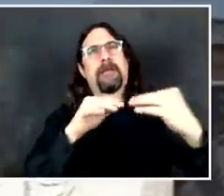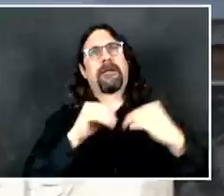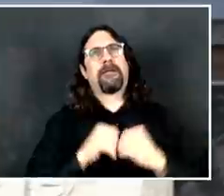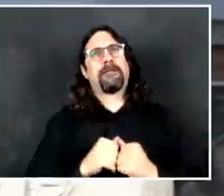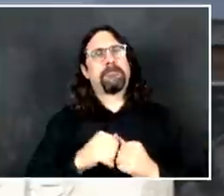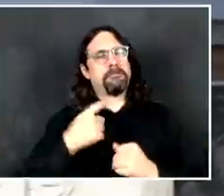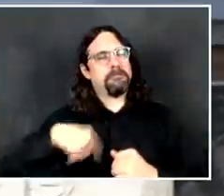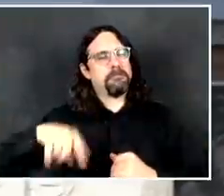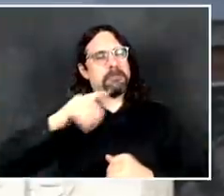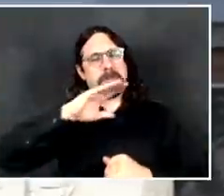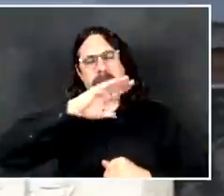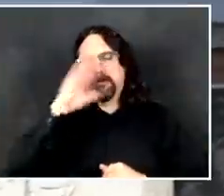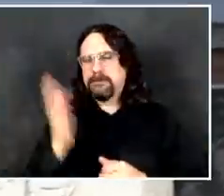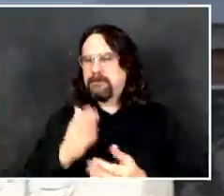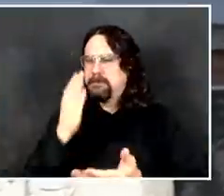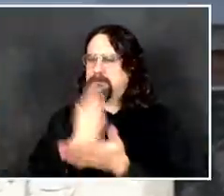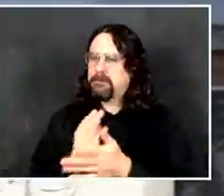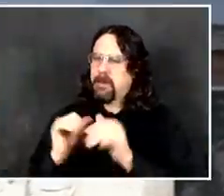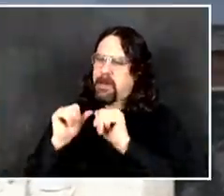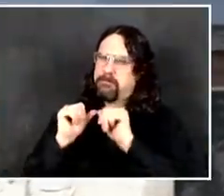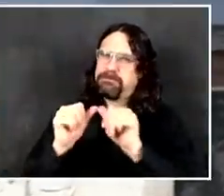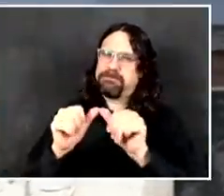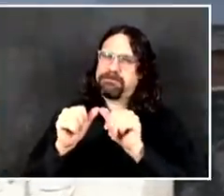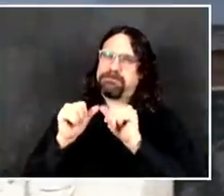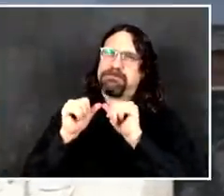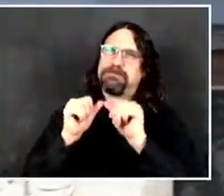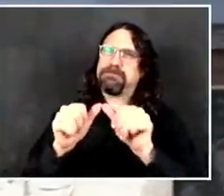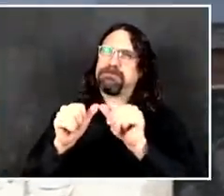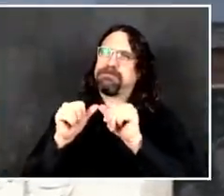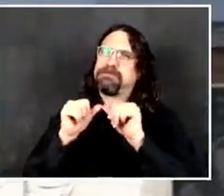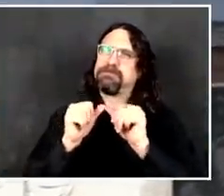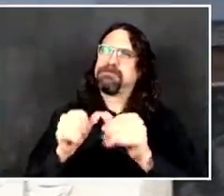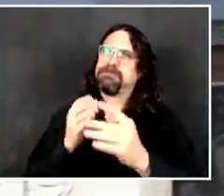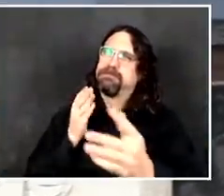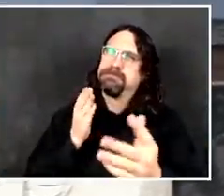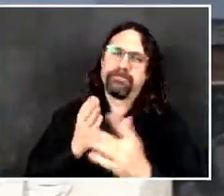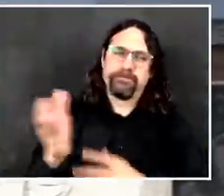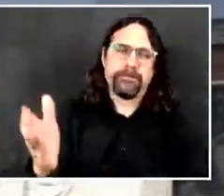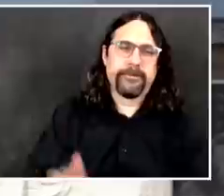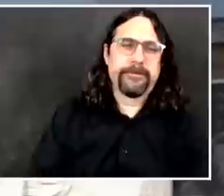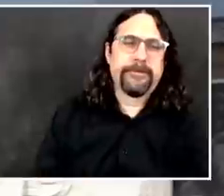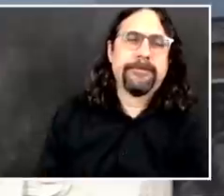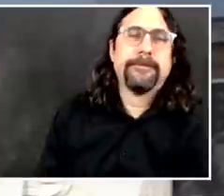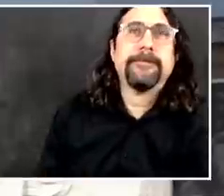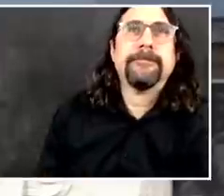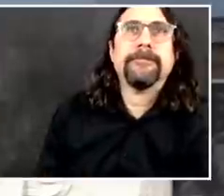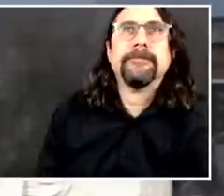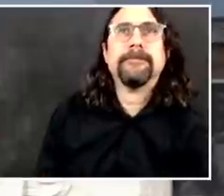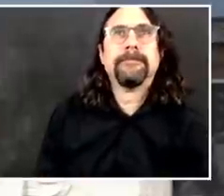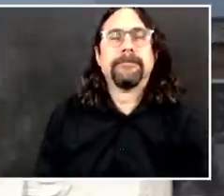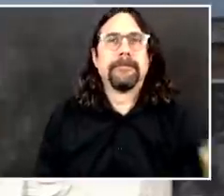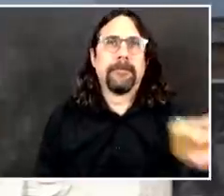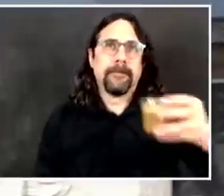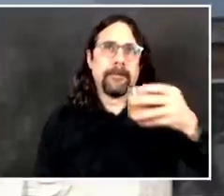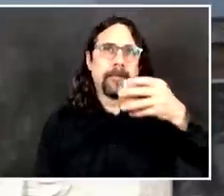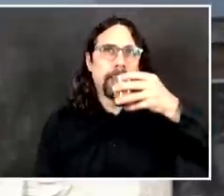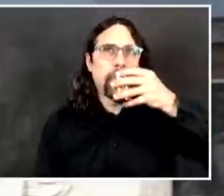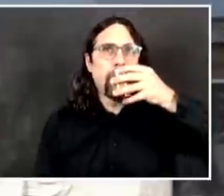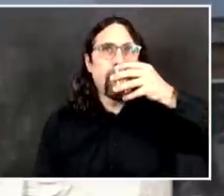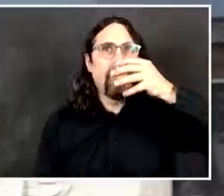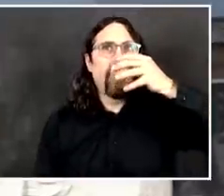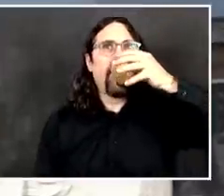New Yorkers, by our nature, we're resilient, we're tough, and we know how to take care of